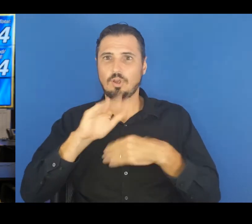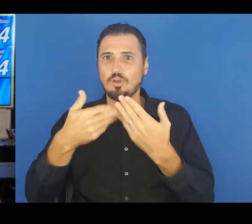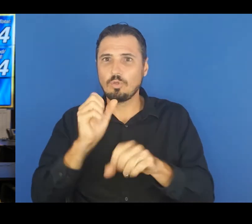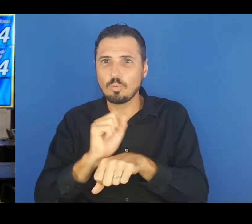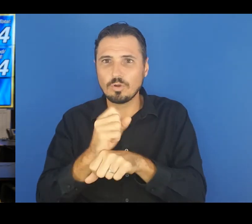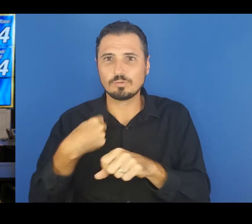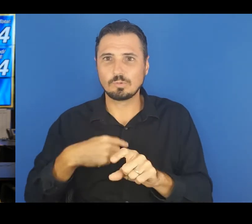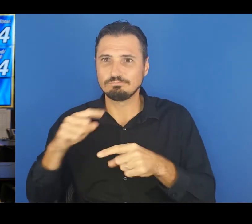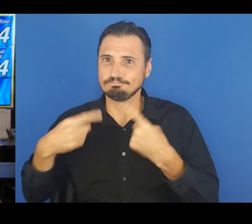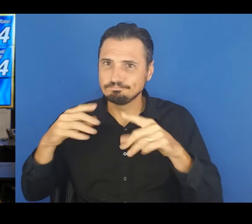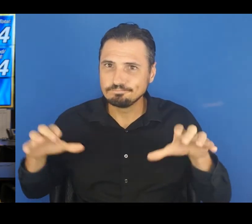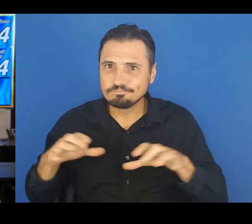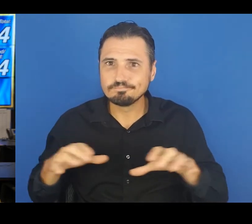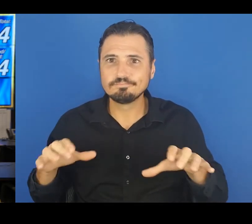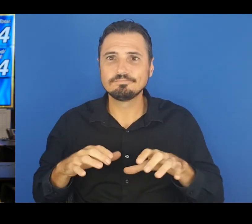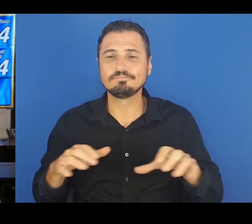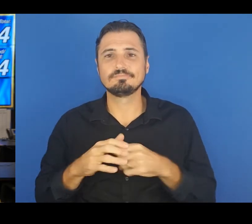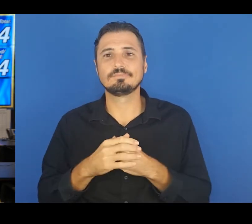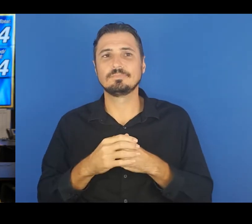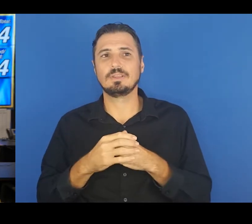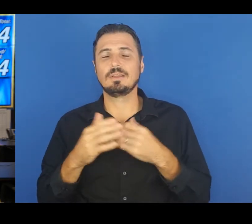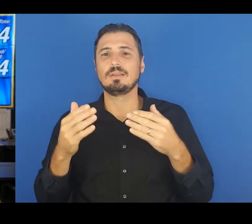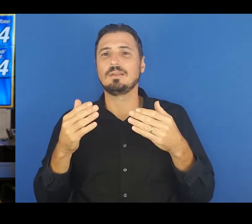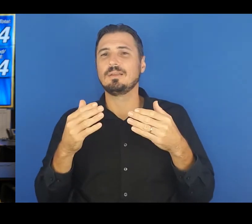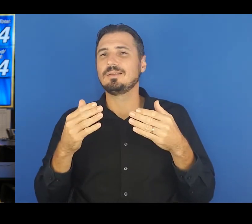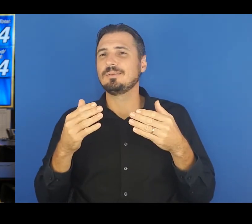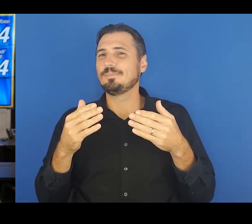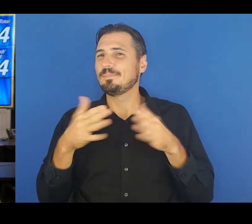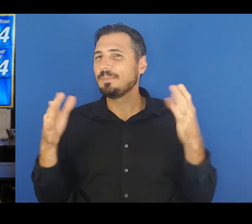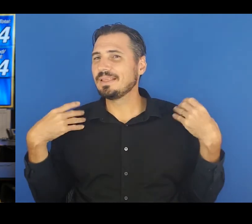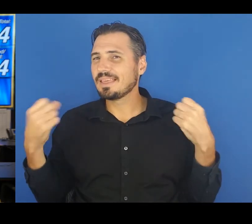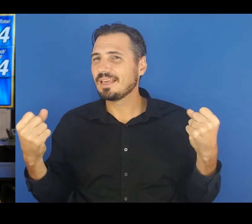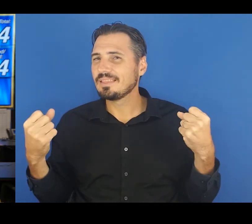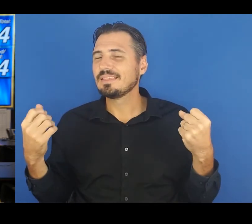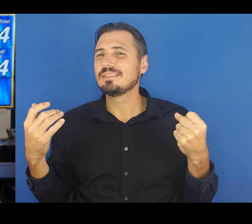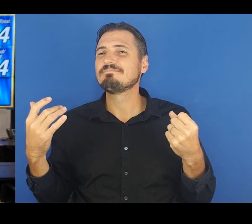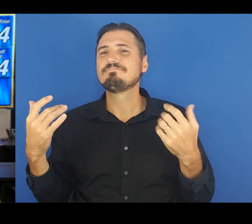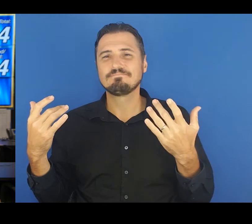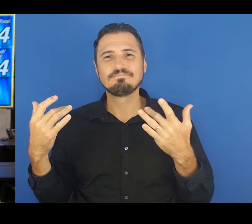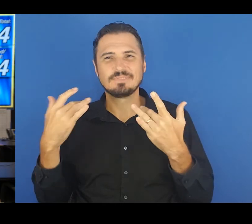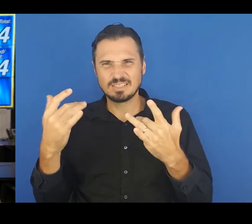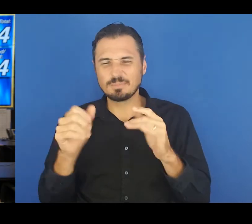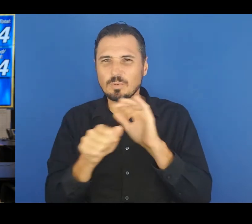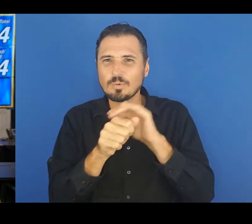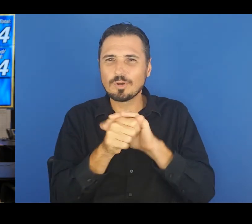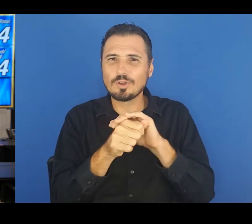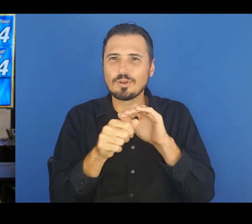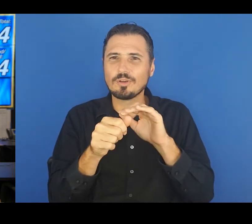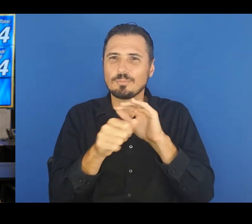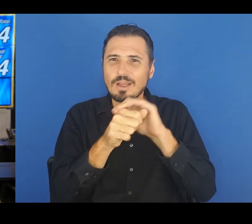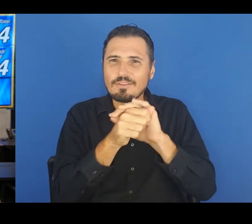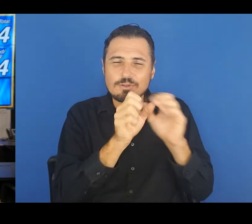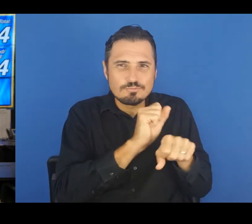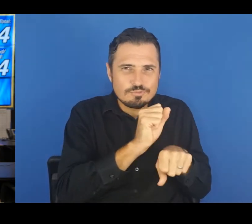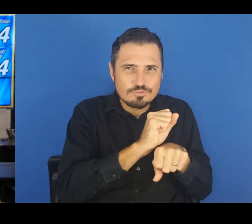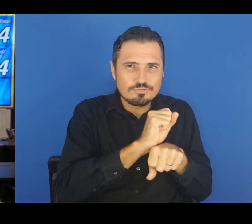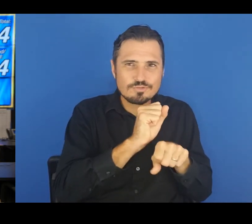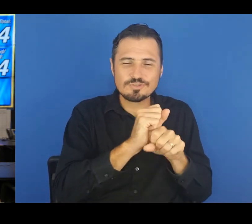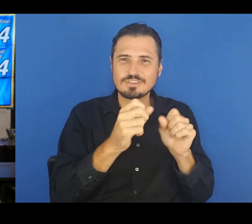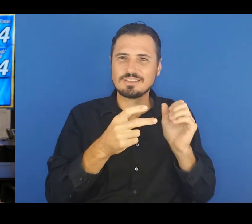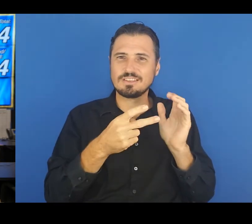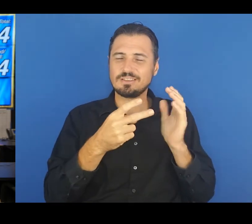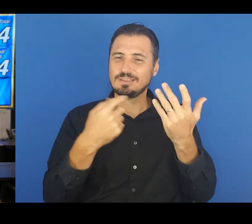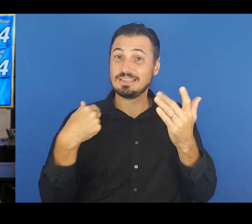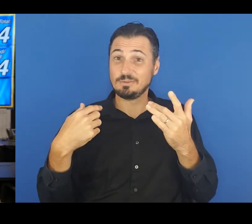and the work that our public health staff does. Public health usually does its work behind the scenes. In fact, we often say if we're doing our